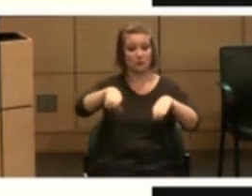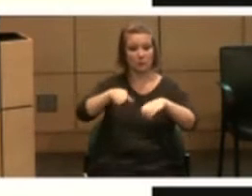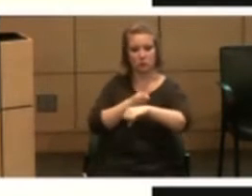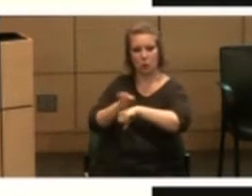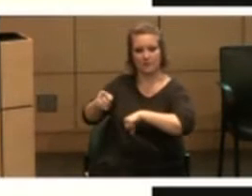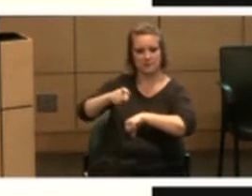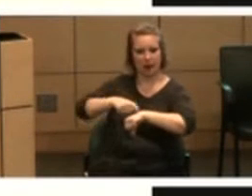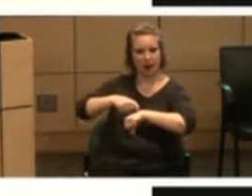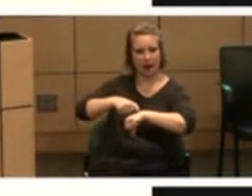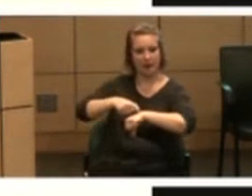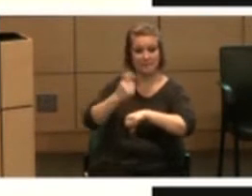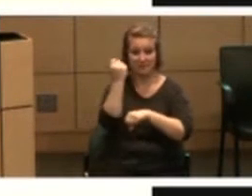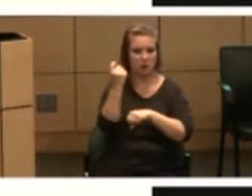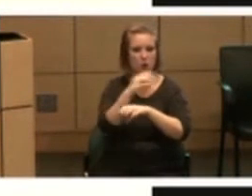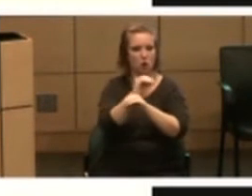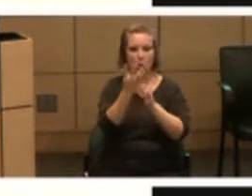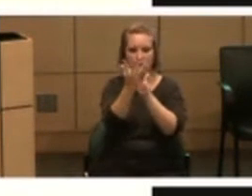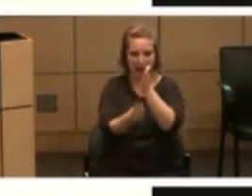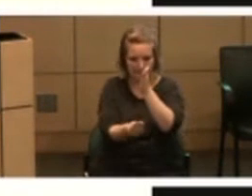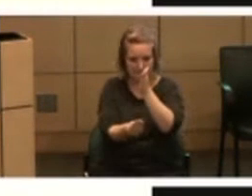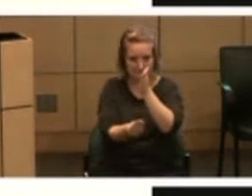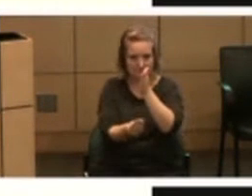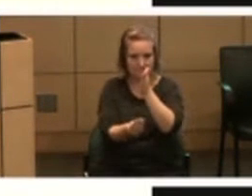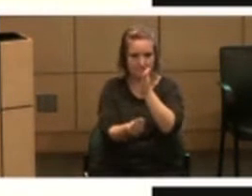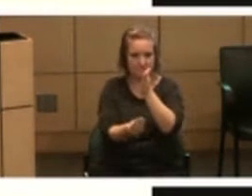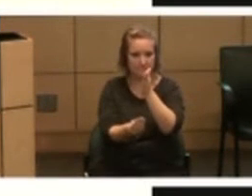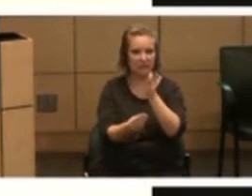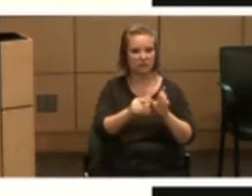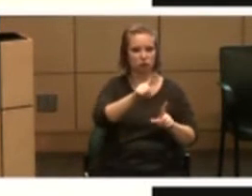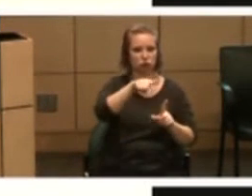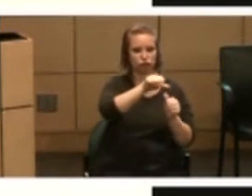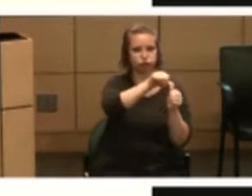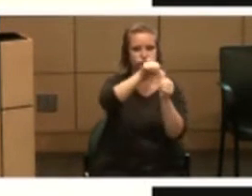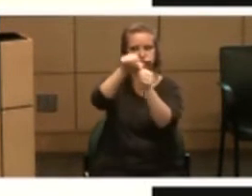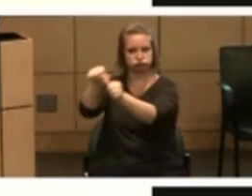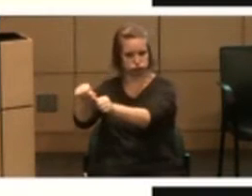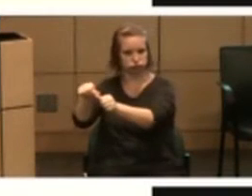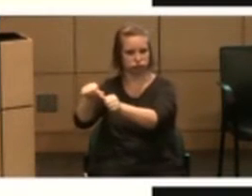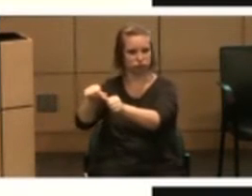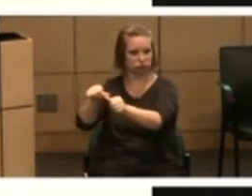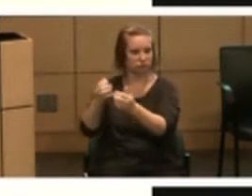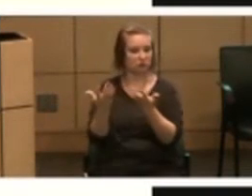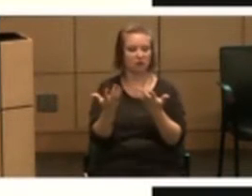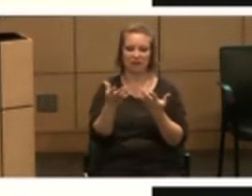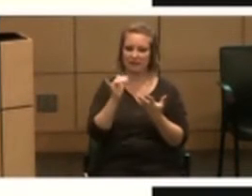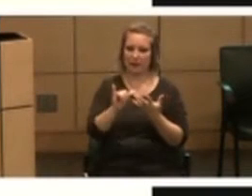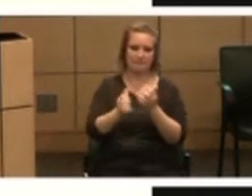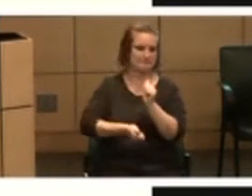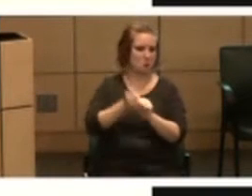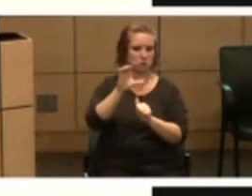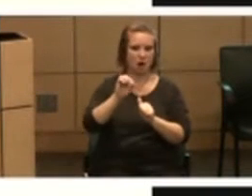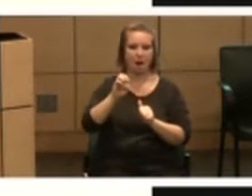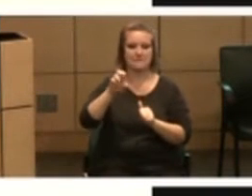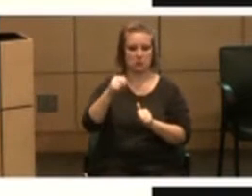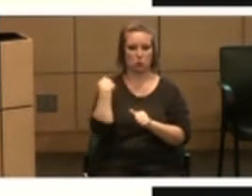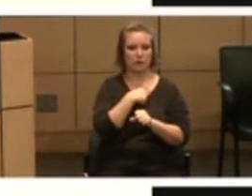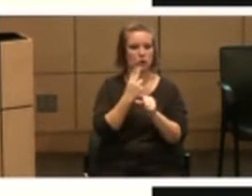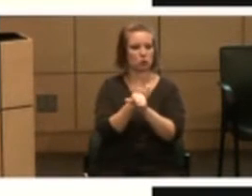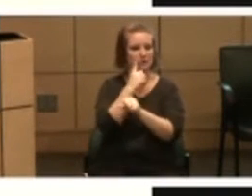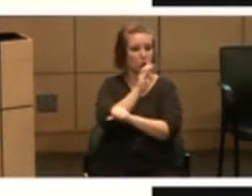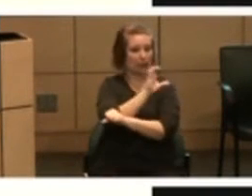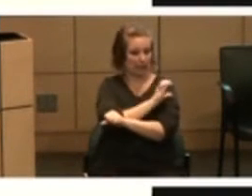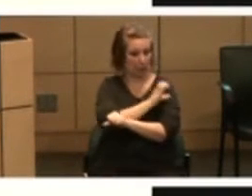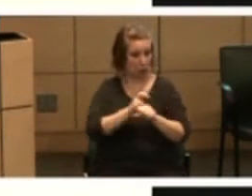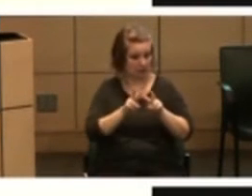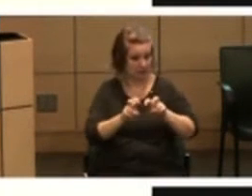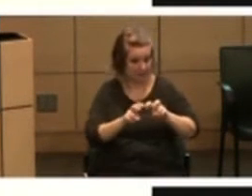really gaps in time. The noise is just shh, it's on all the time. Okay, and this is by far the most common source of noise we use in clinical assessment if we're